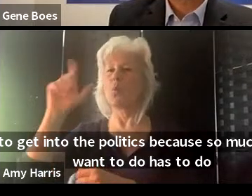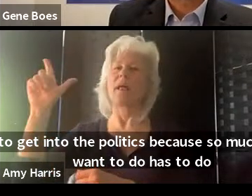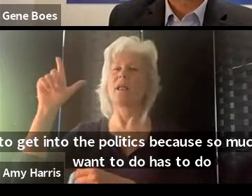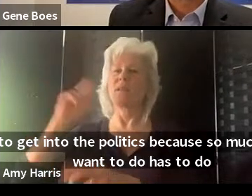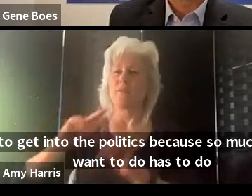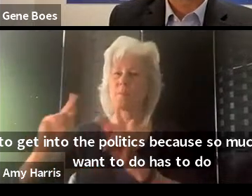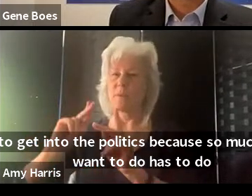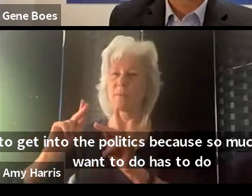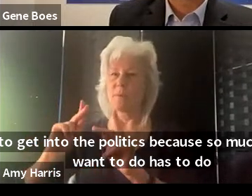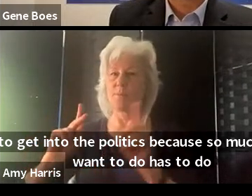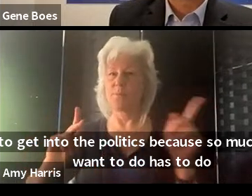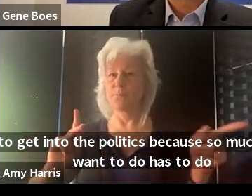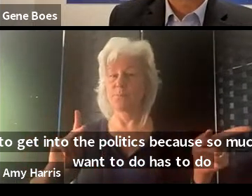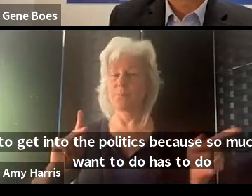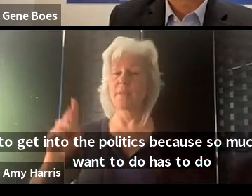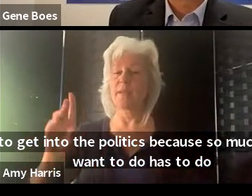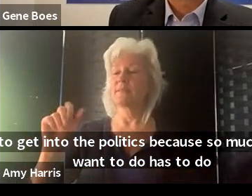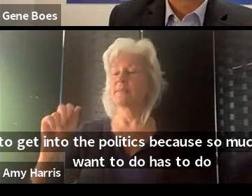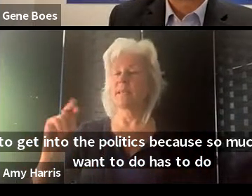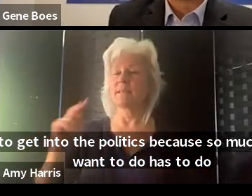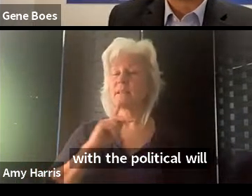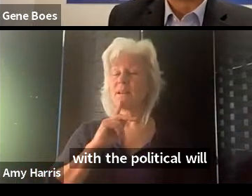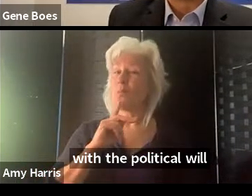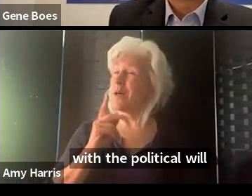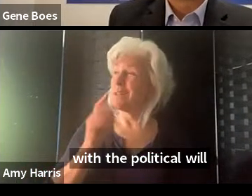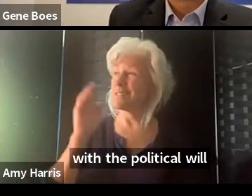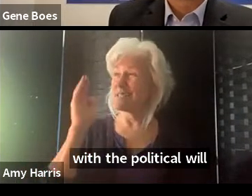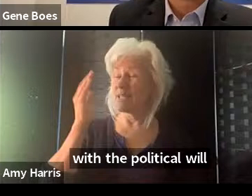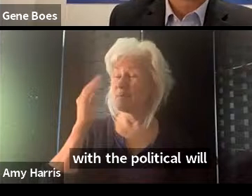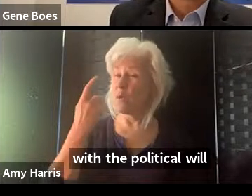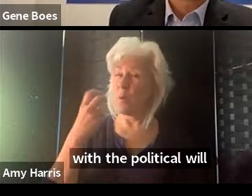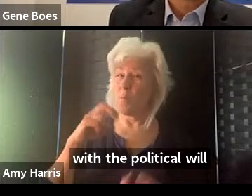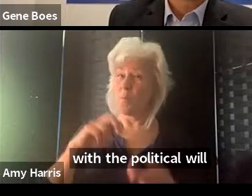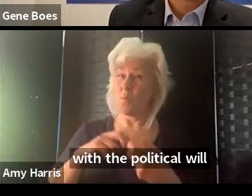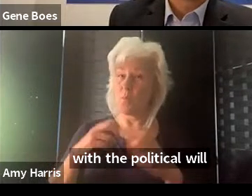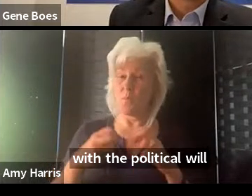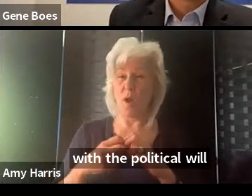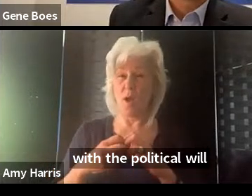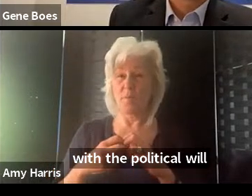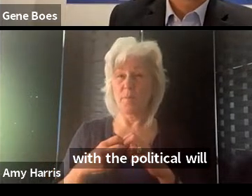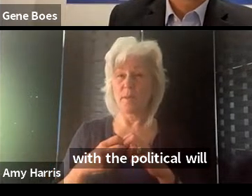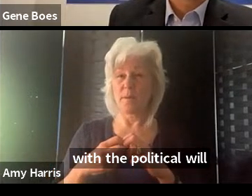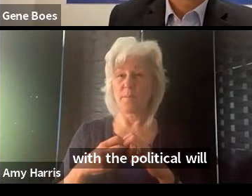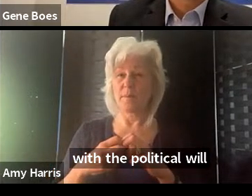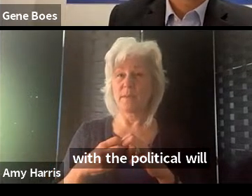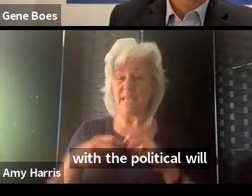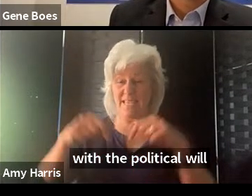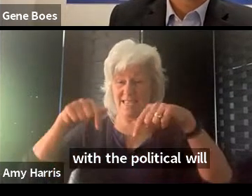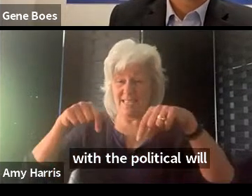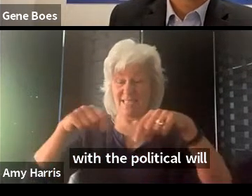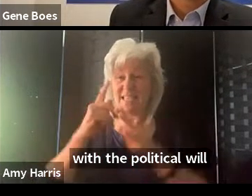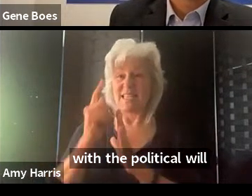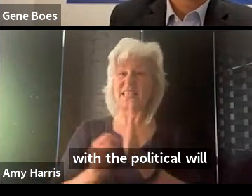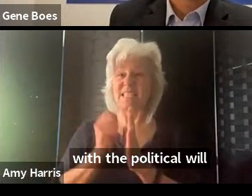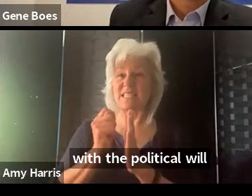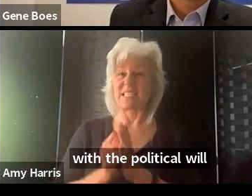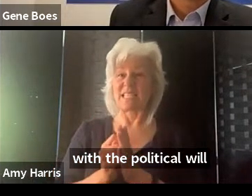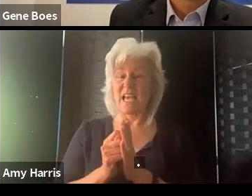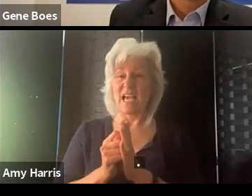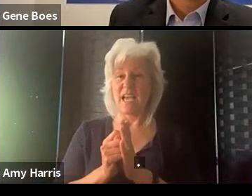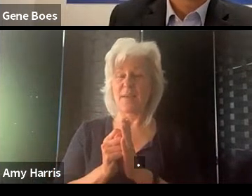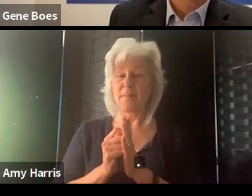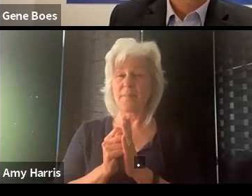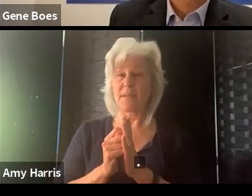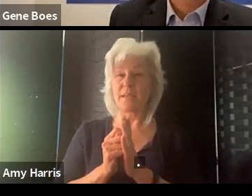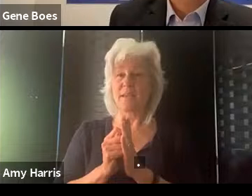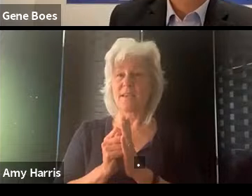And it seems to me that one of the difficulties, of course, is that we're in a time now where,